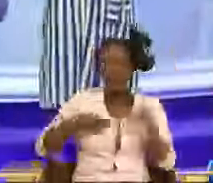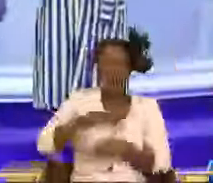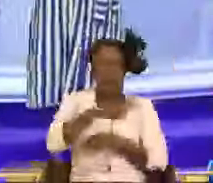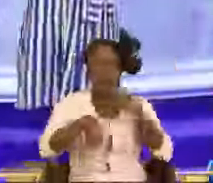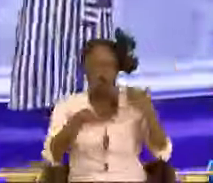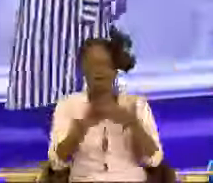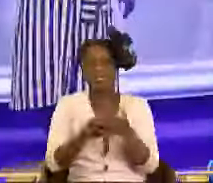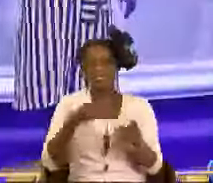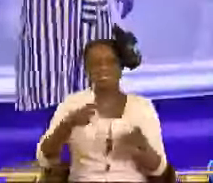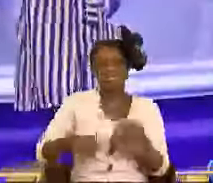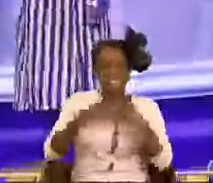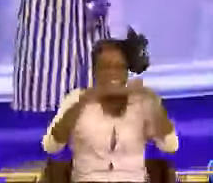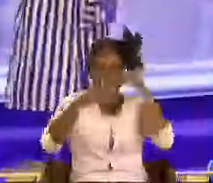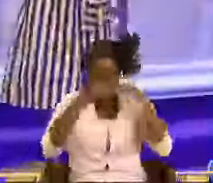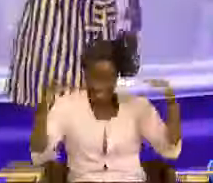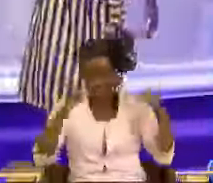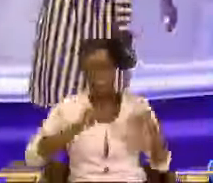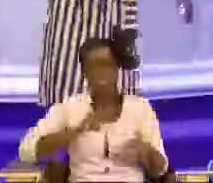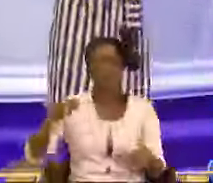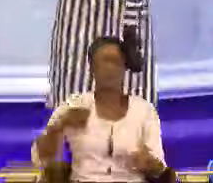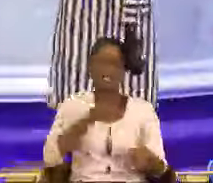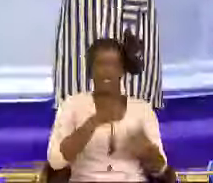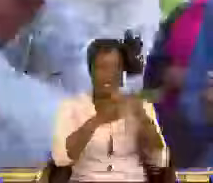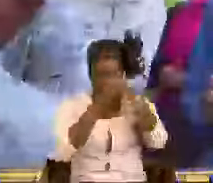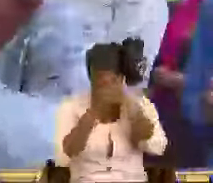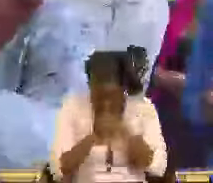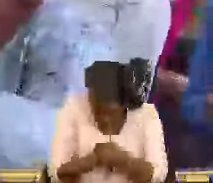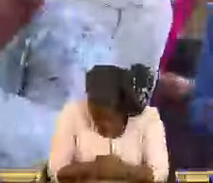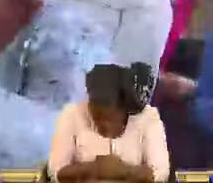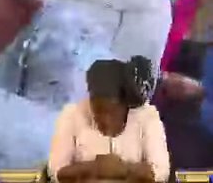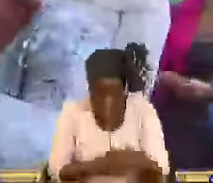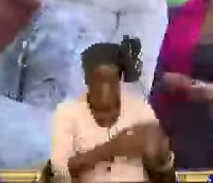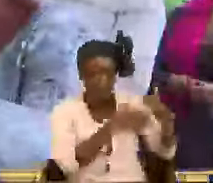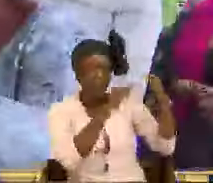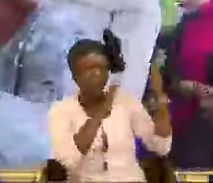Earth we bow before your